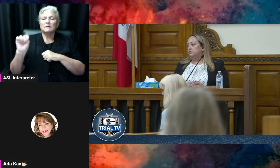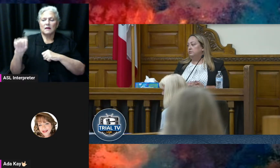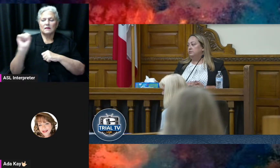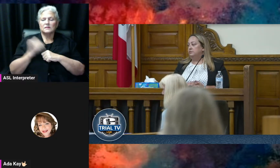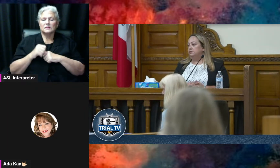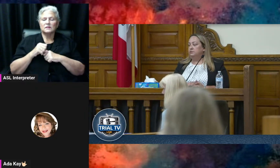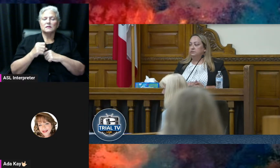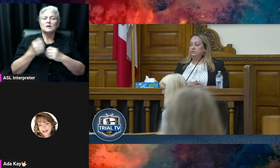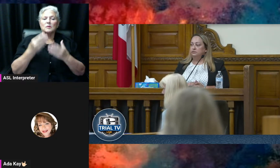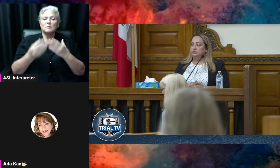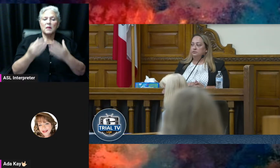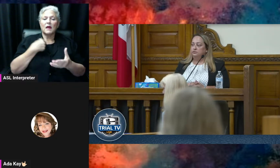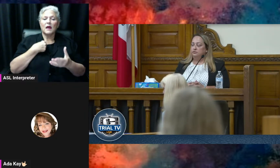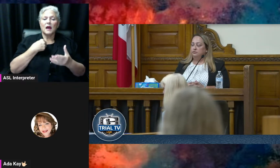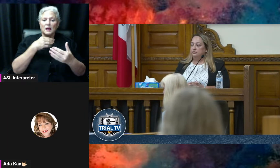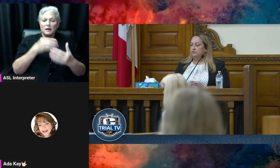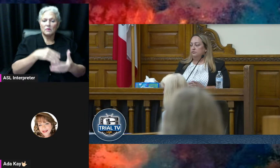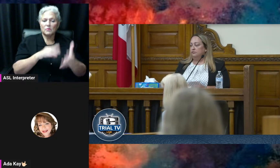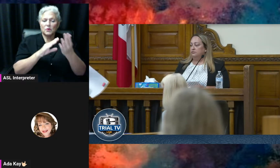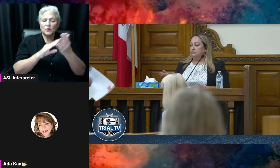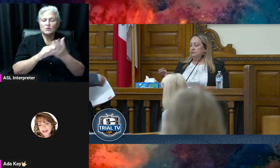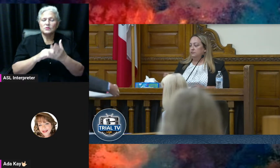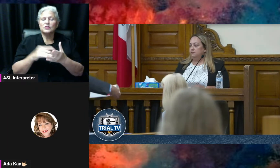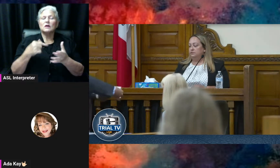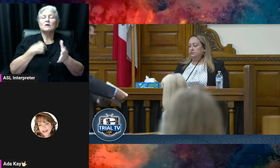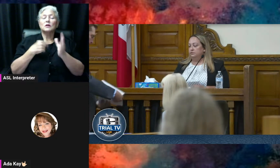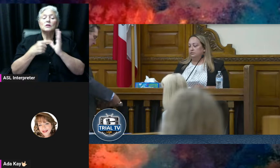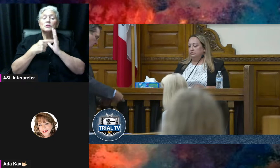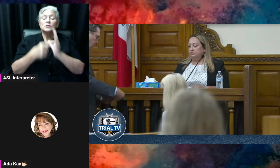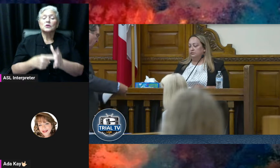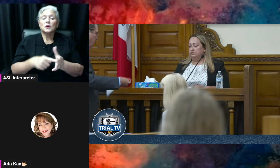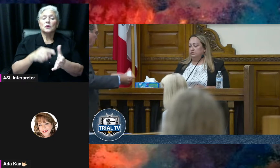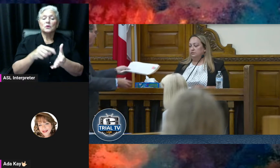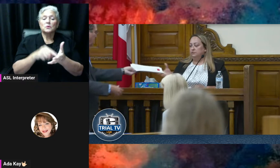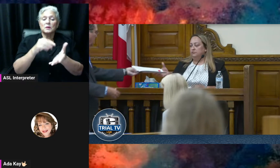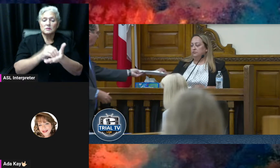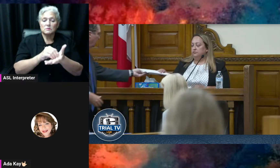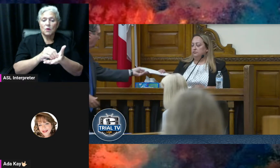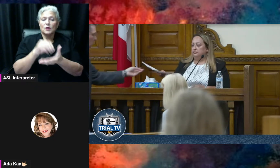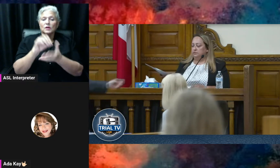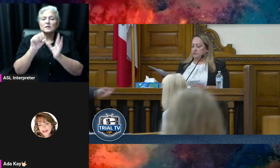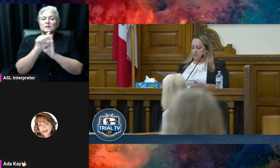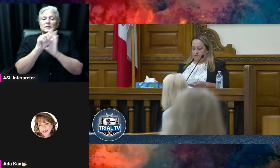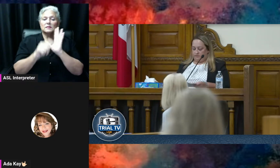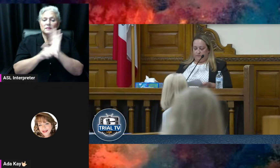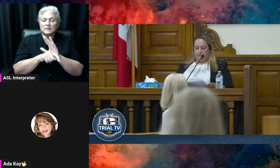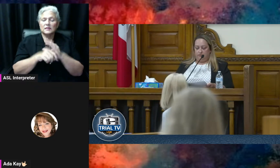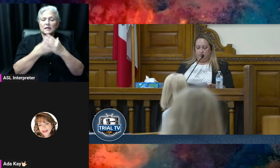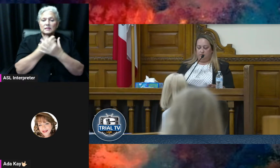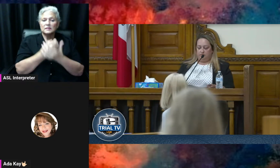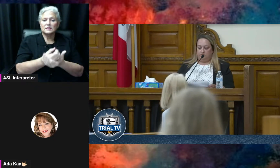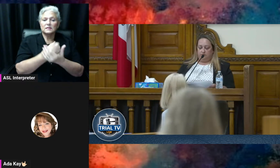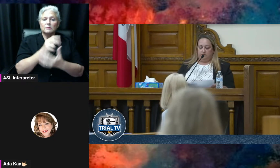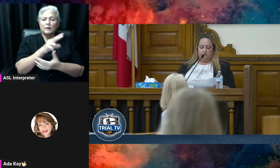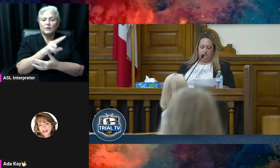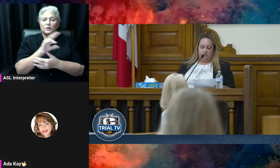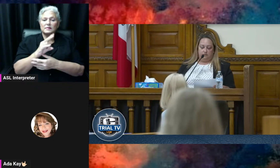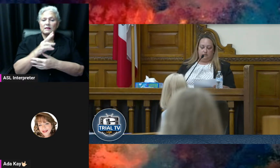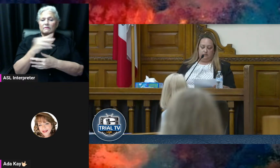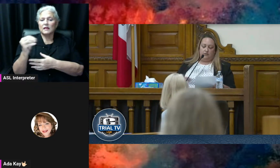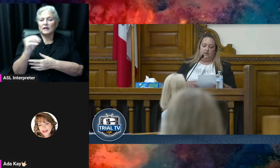Show you what's been marked, States Exhibit 37 and 38. Can you tell me what those documents are?